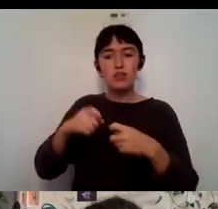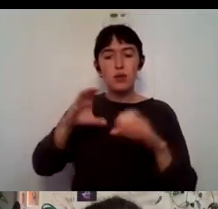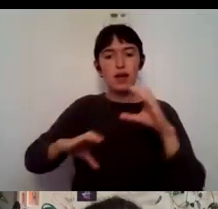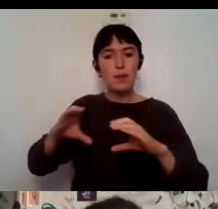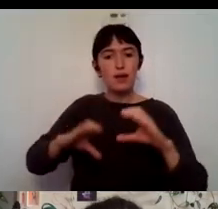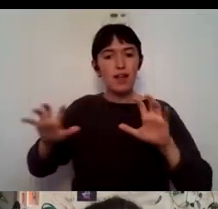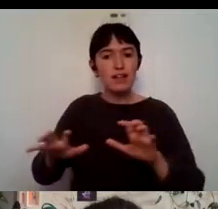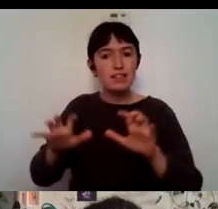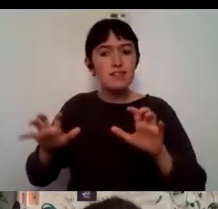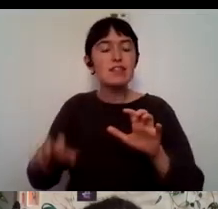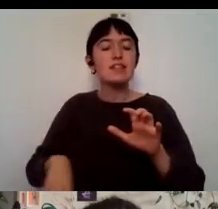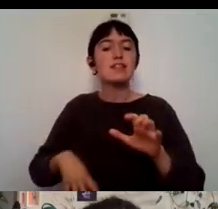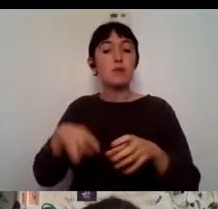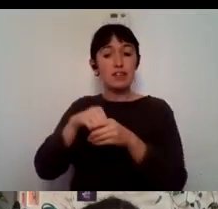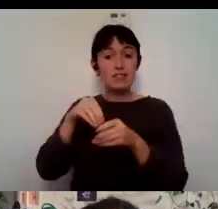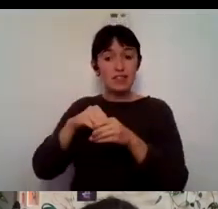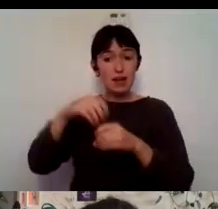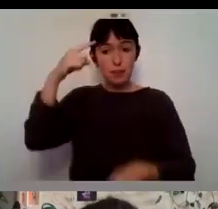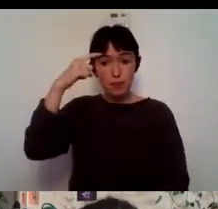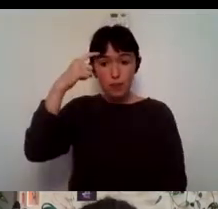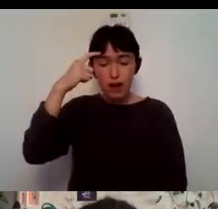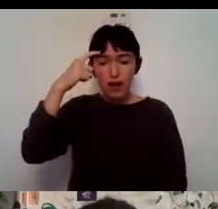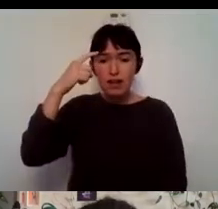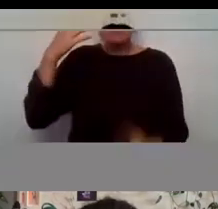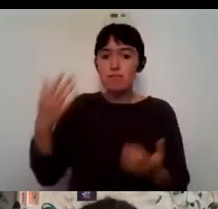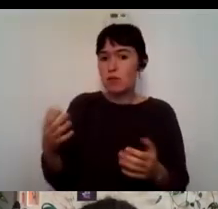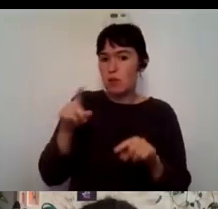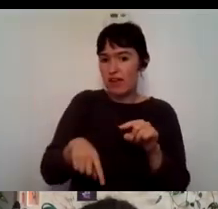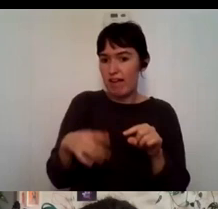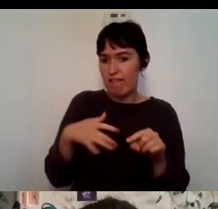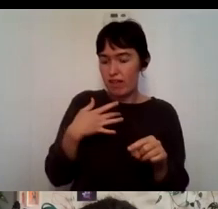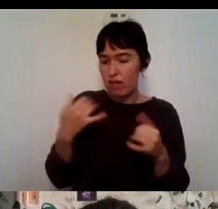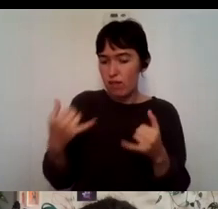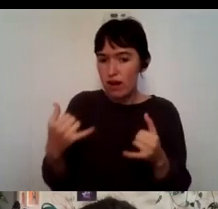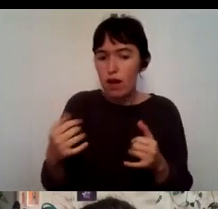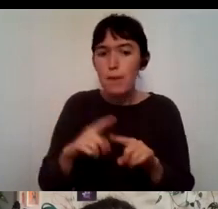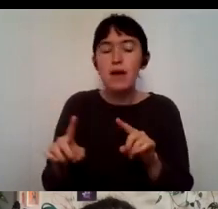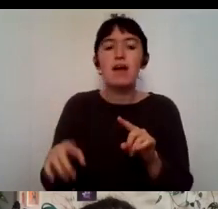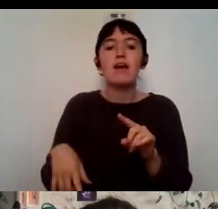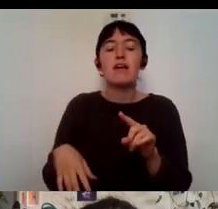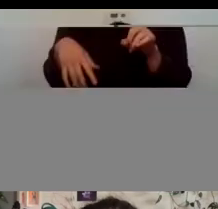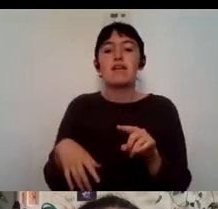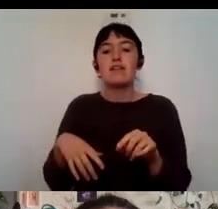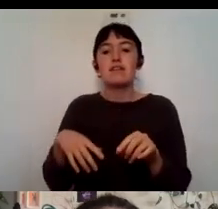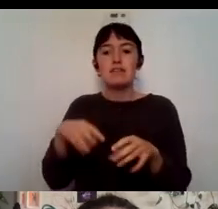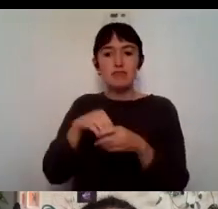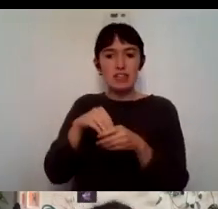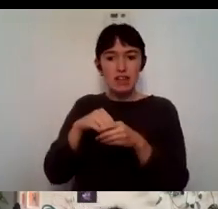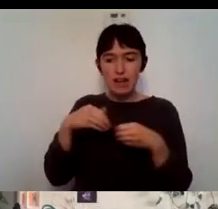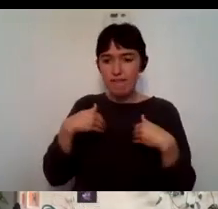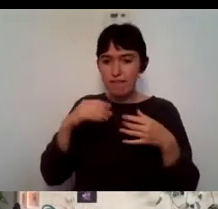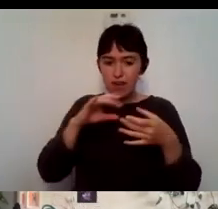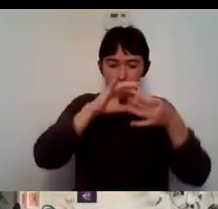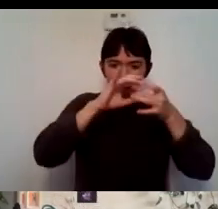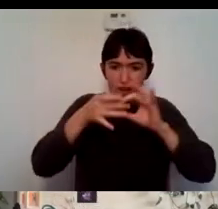right now you can think of all these sort of massive, tiny little connections that are going on within the brain.